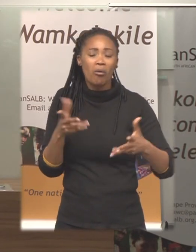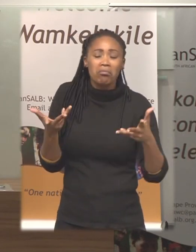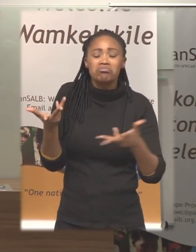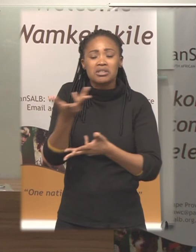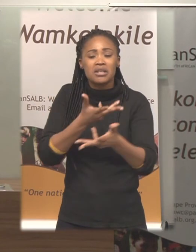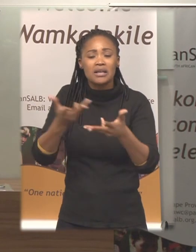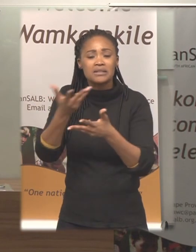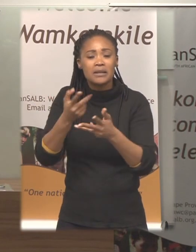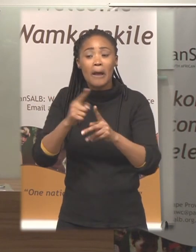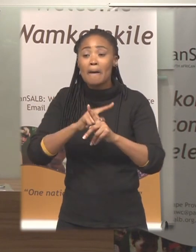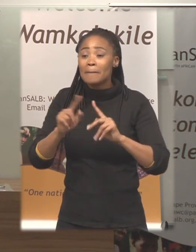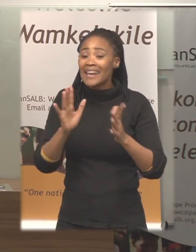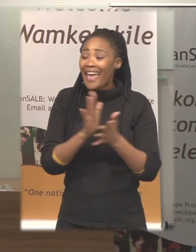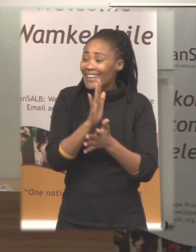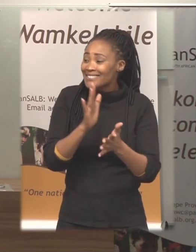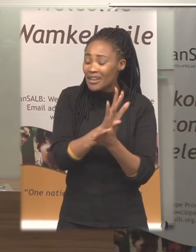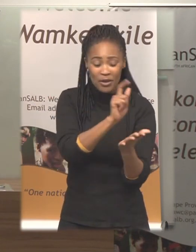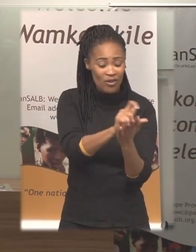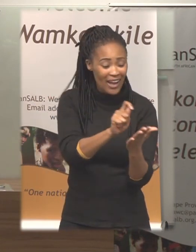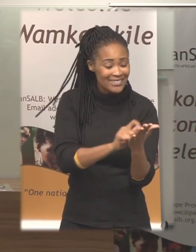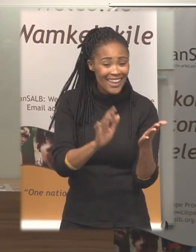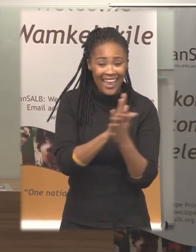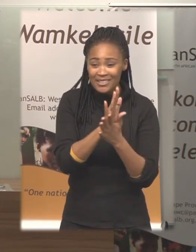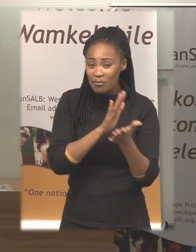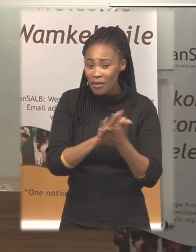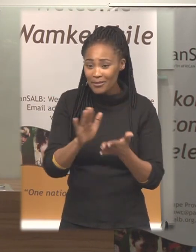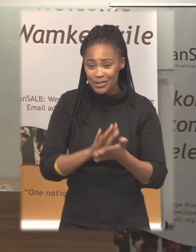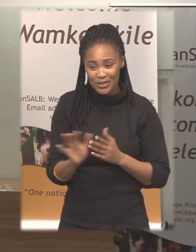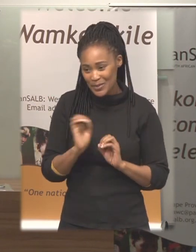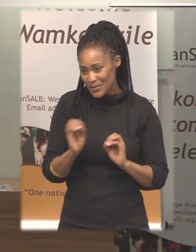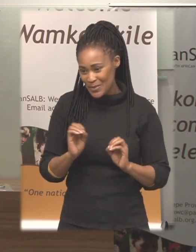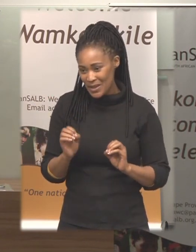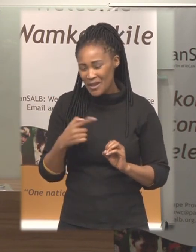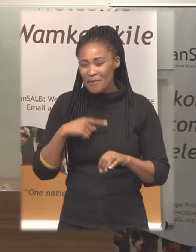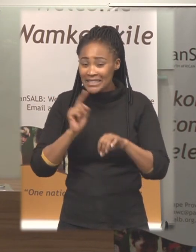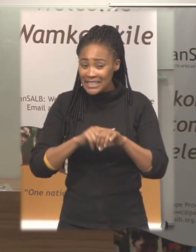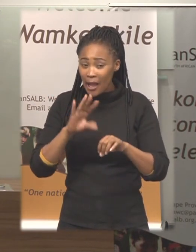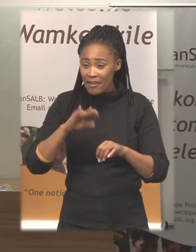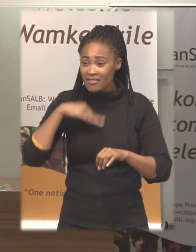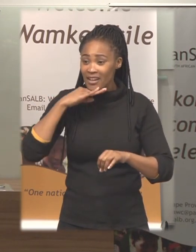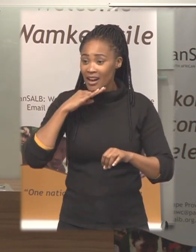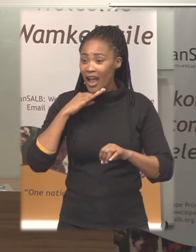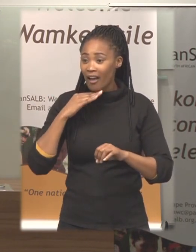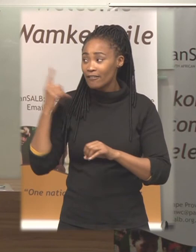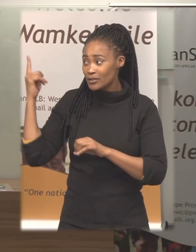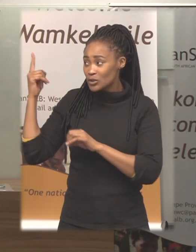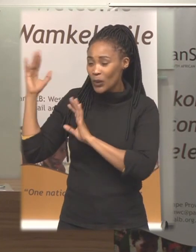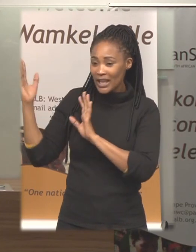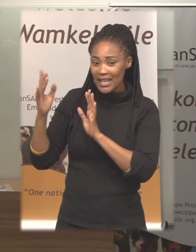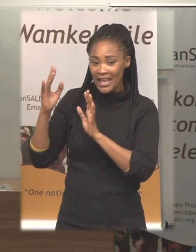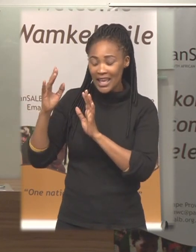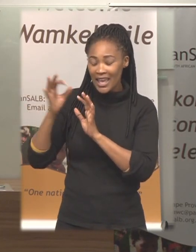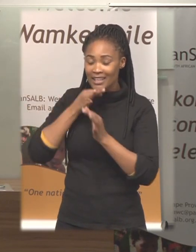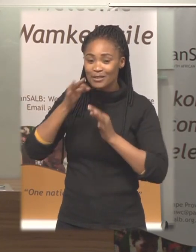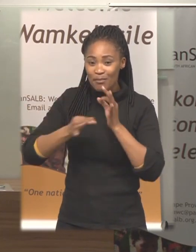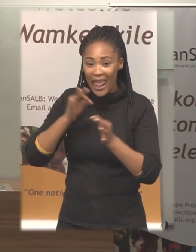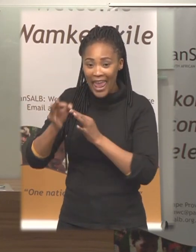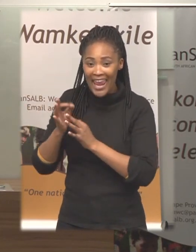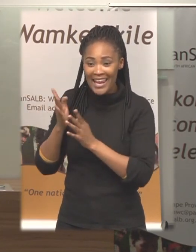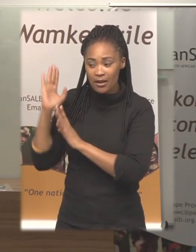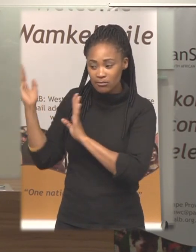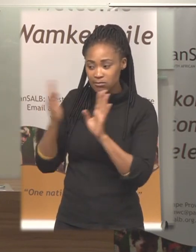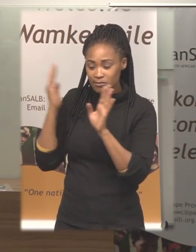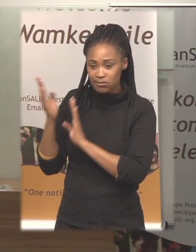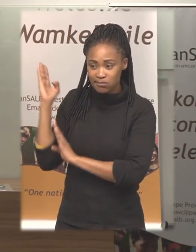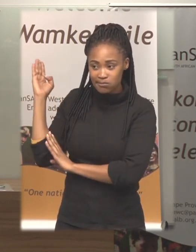writing and academic publishing. I haven't got time to go through this, but I really would recommend Sami Alim and Geneva Smitherman's book, Articulate